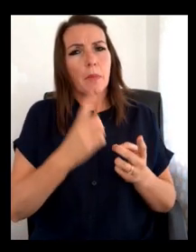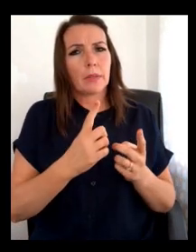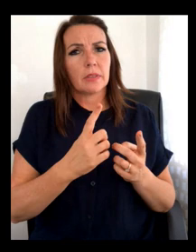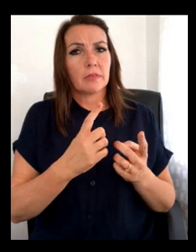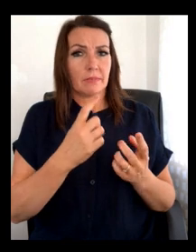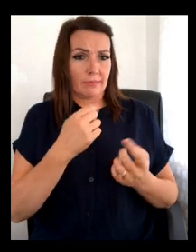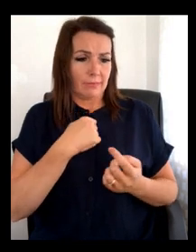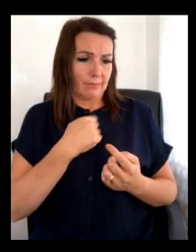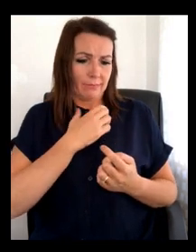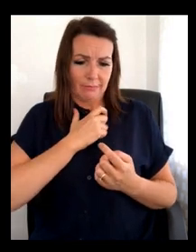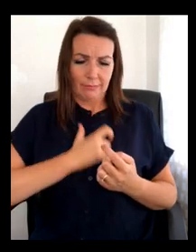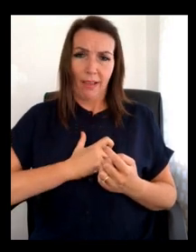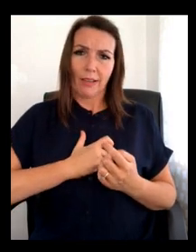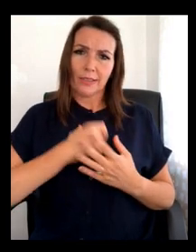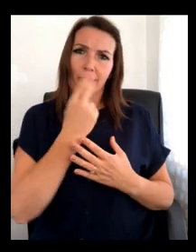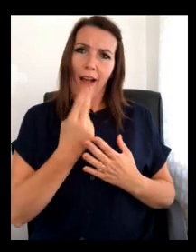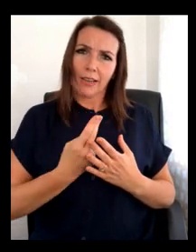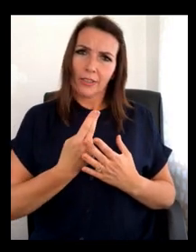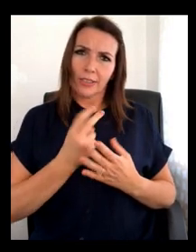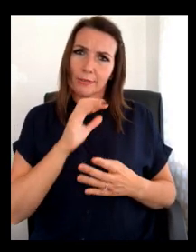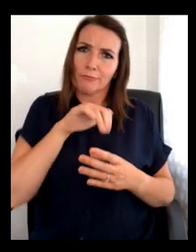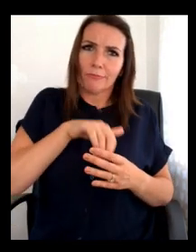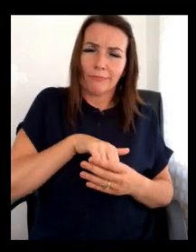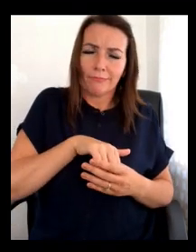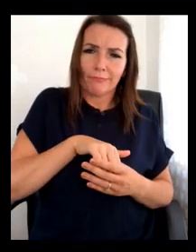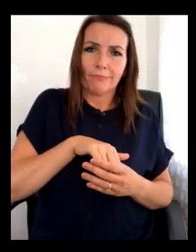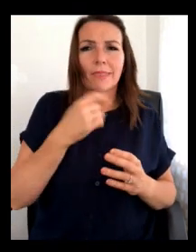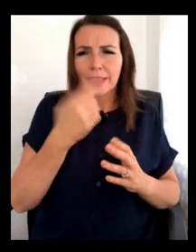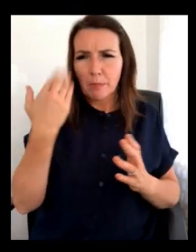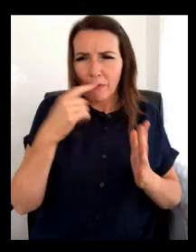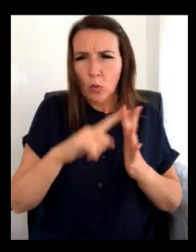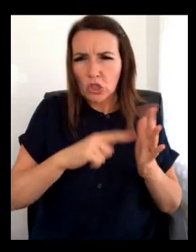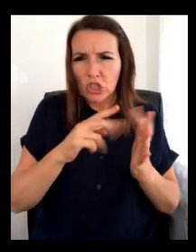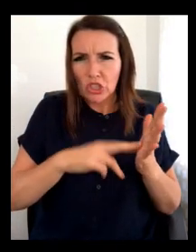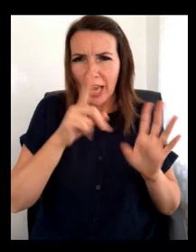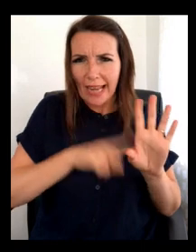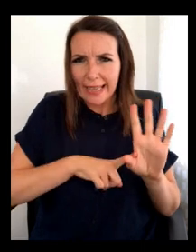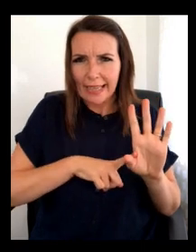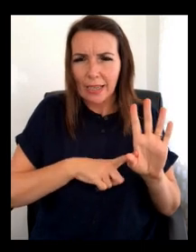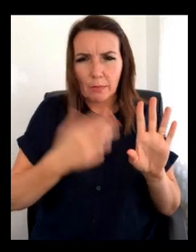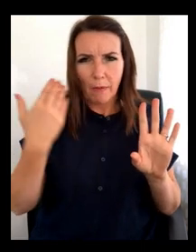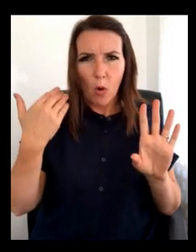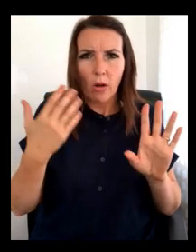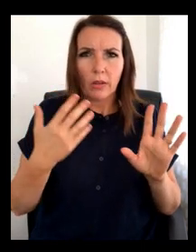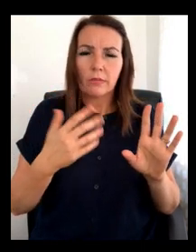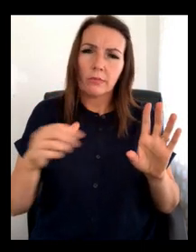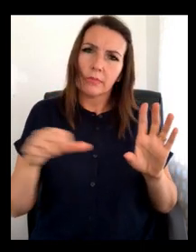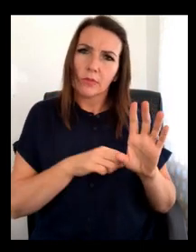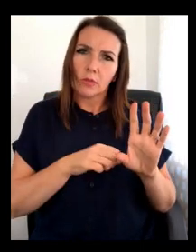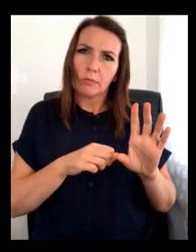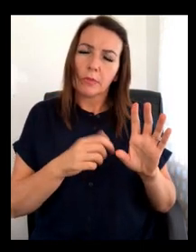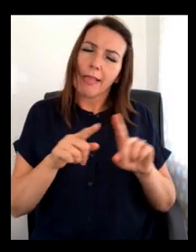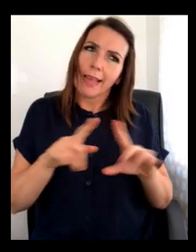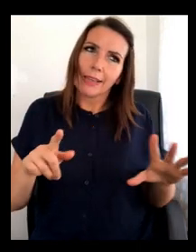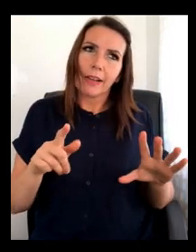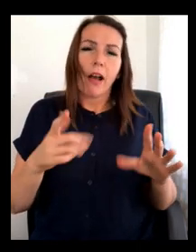are, and I was saying to you, Jenny, in our other call, being willing to play the fool and to not need